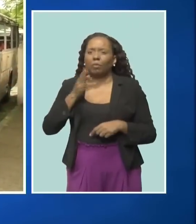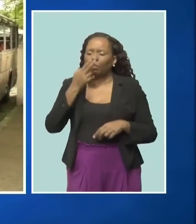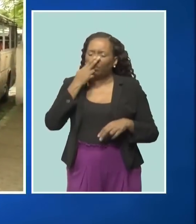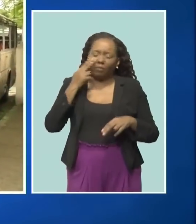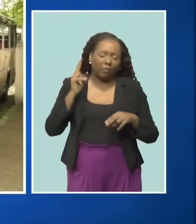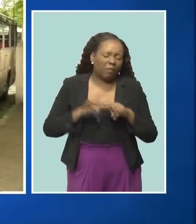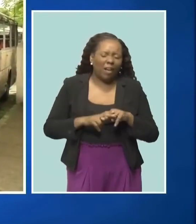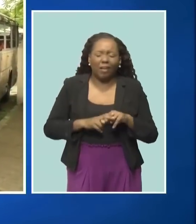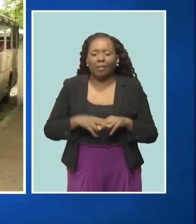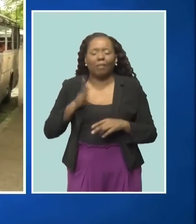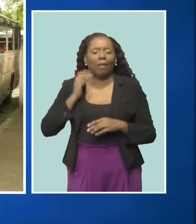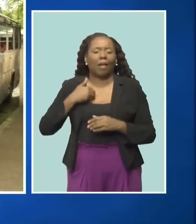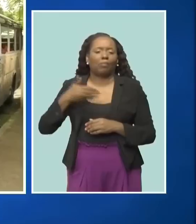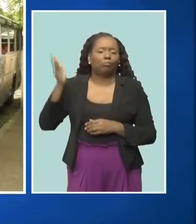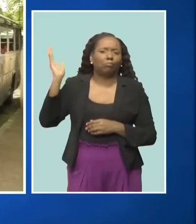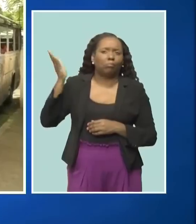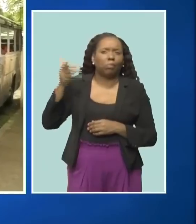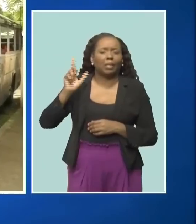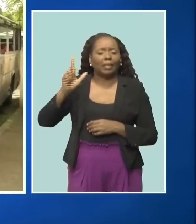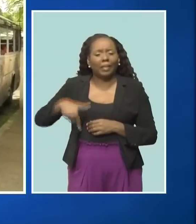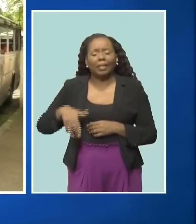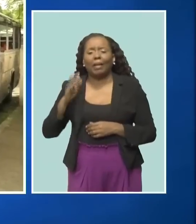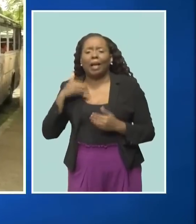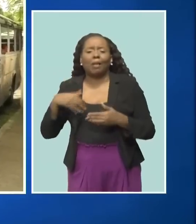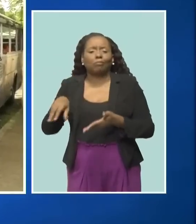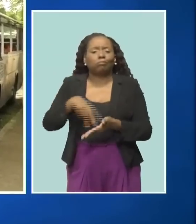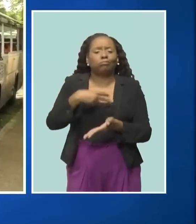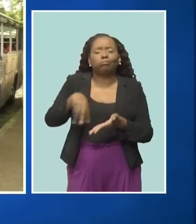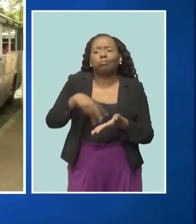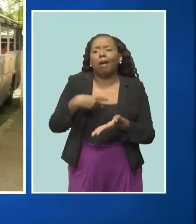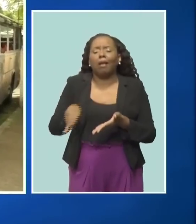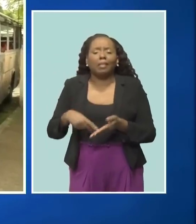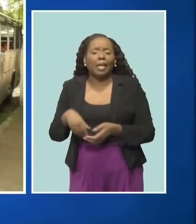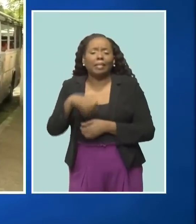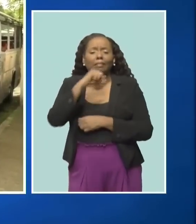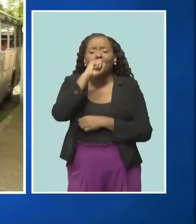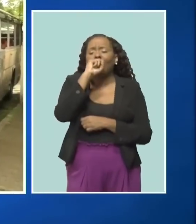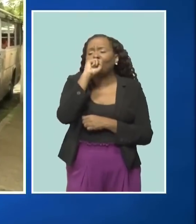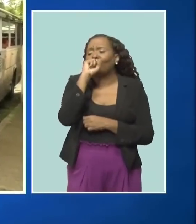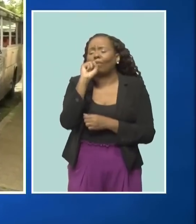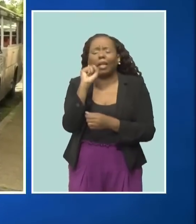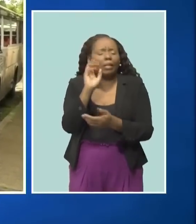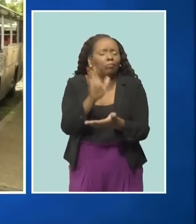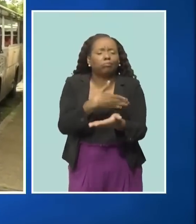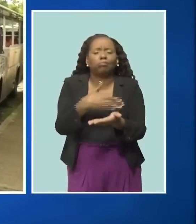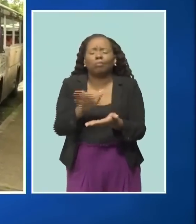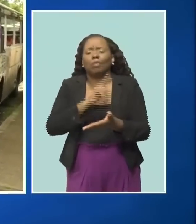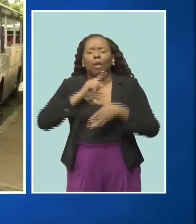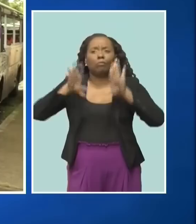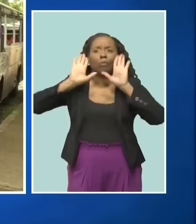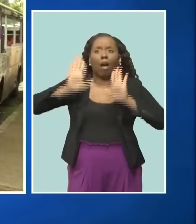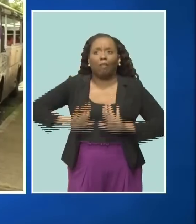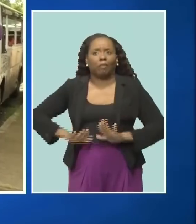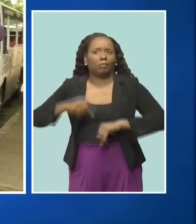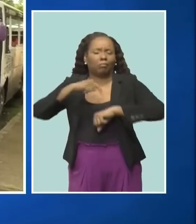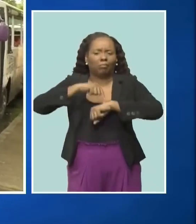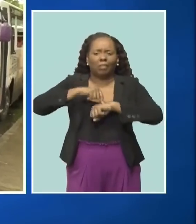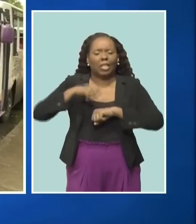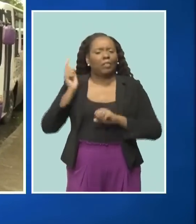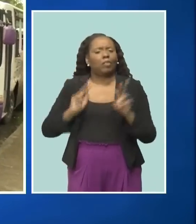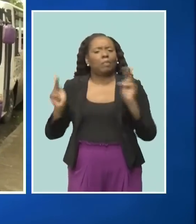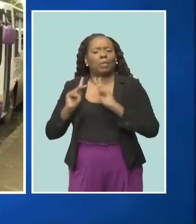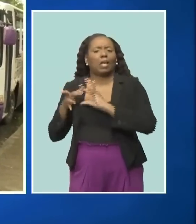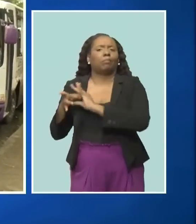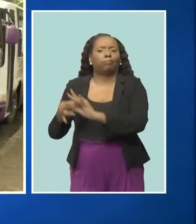speeches later in the afternoon. We're going to have some line dancing, some karaoke, and it's an excellent opportunity for BARP members to